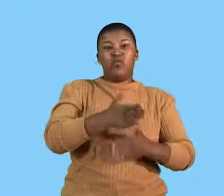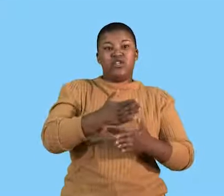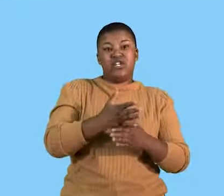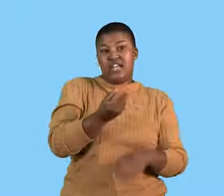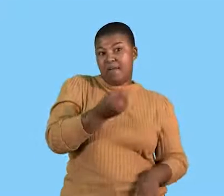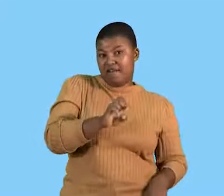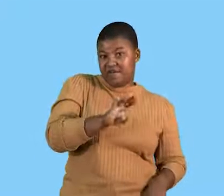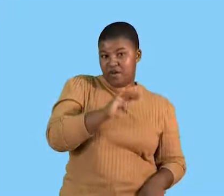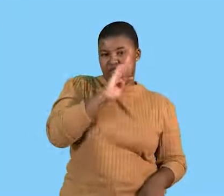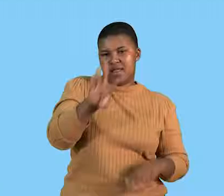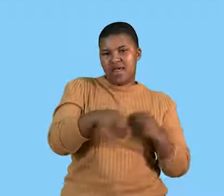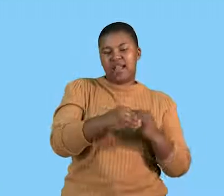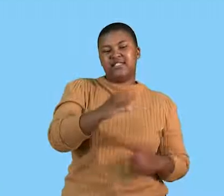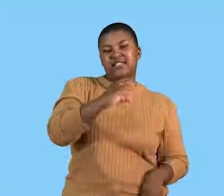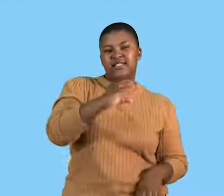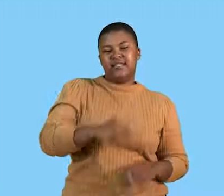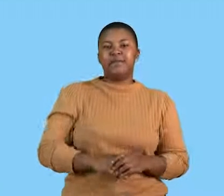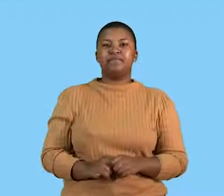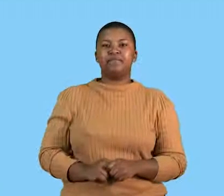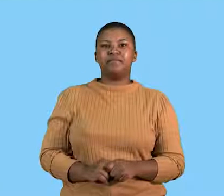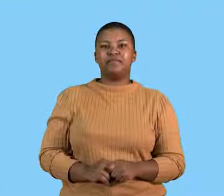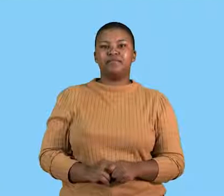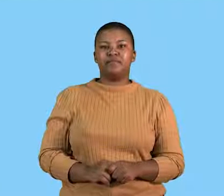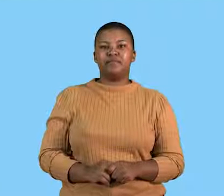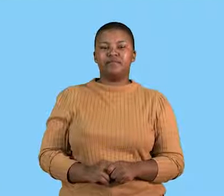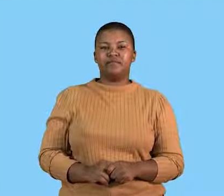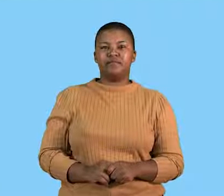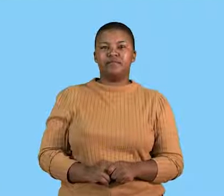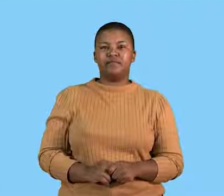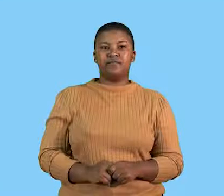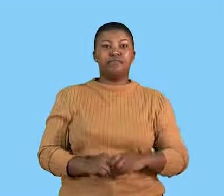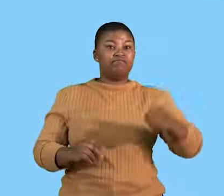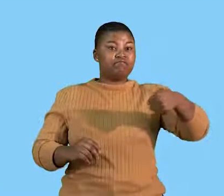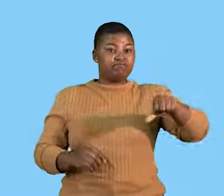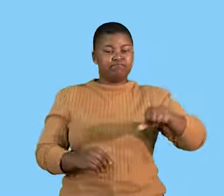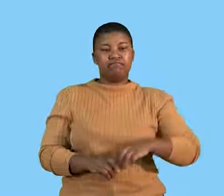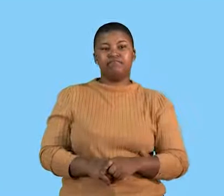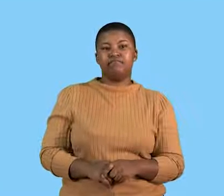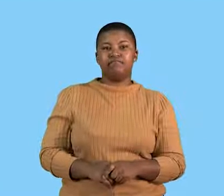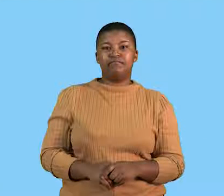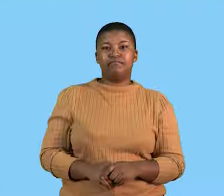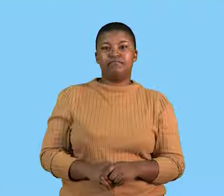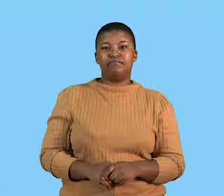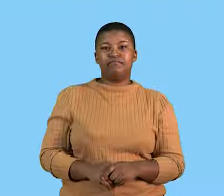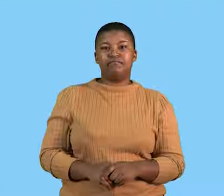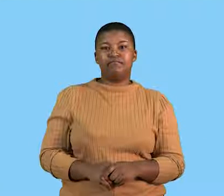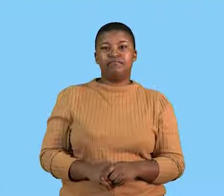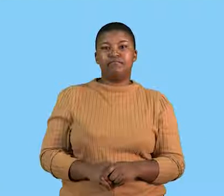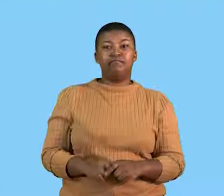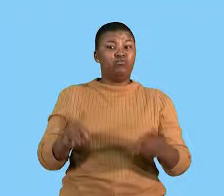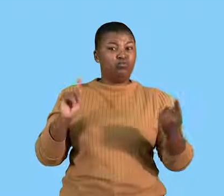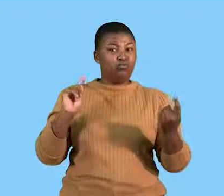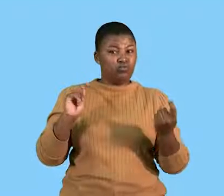that is number 4, which will then be our C option. All right, our next description, number D, states